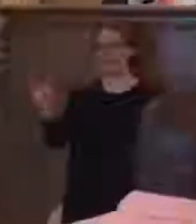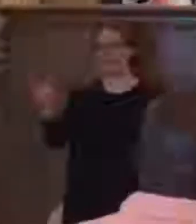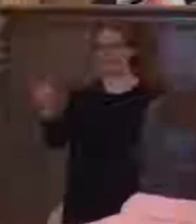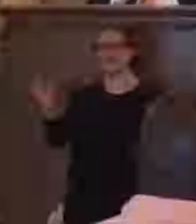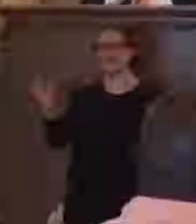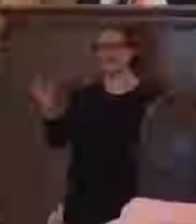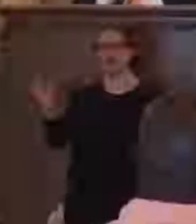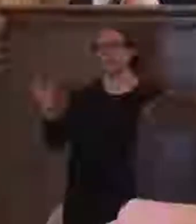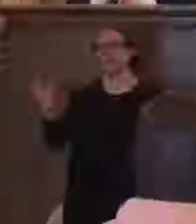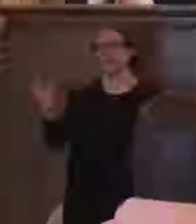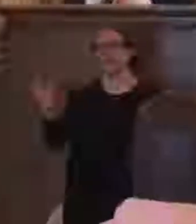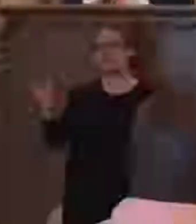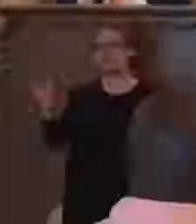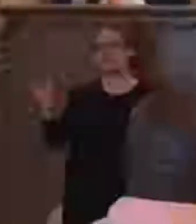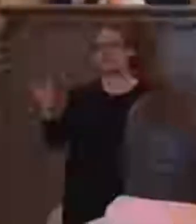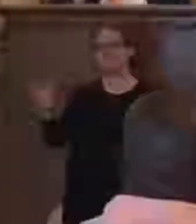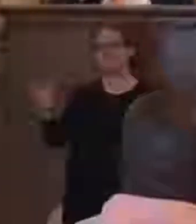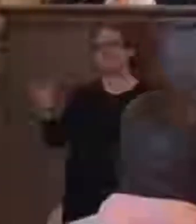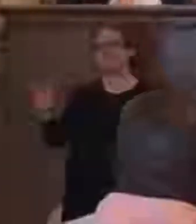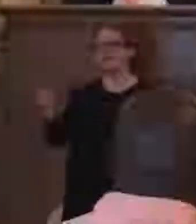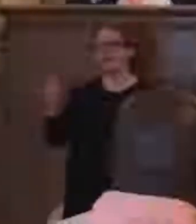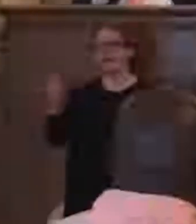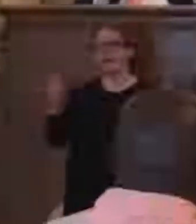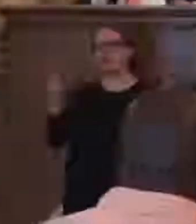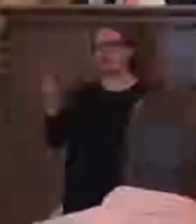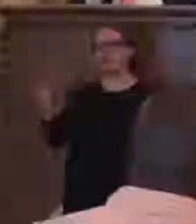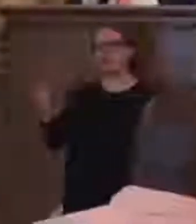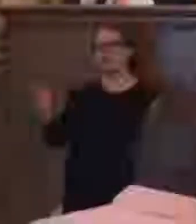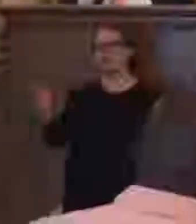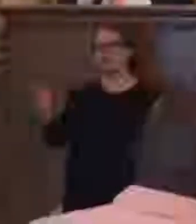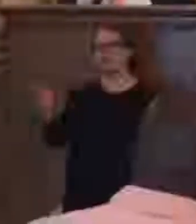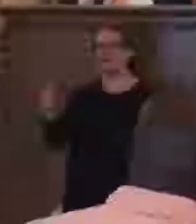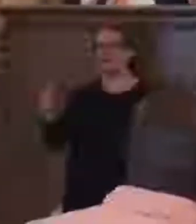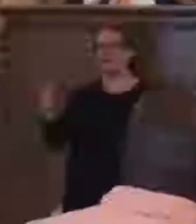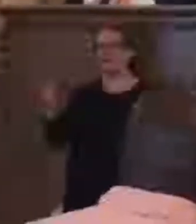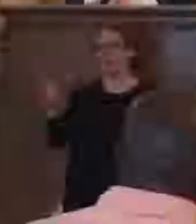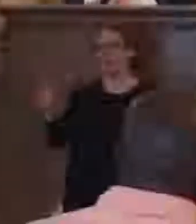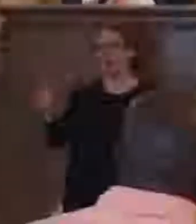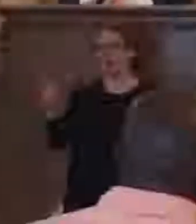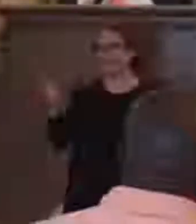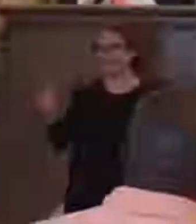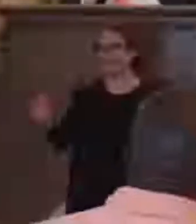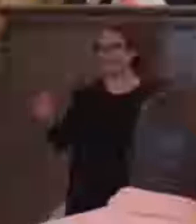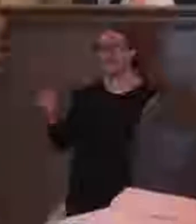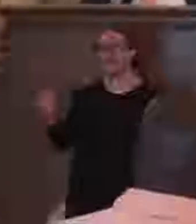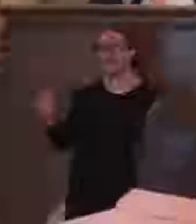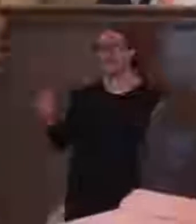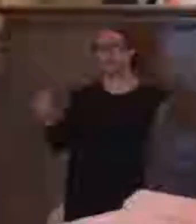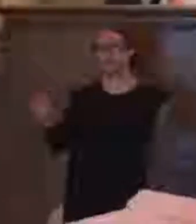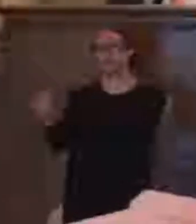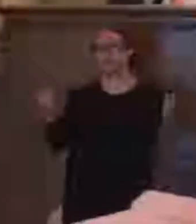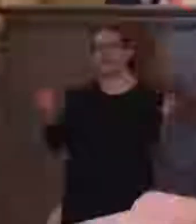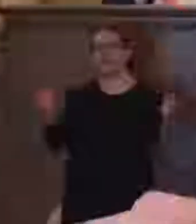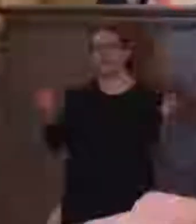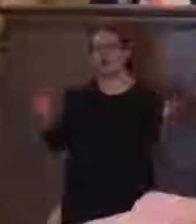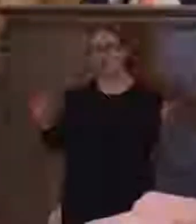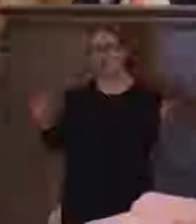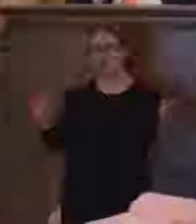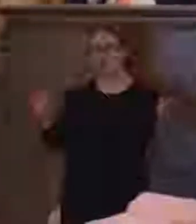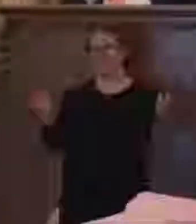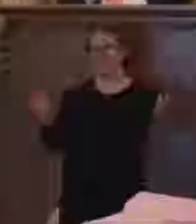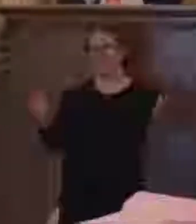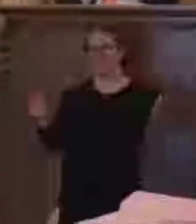against a saint of God right now. We lose freedom. We lose freedom right now in the name of